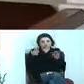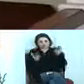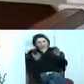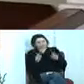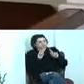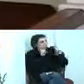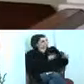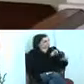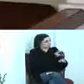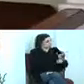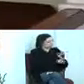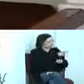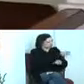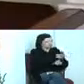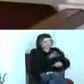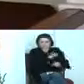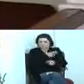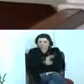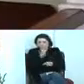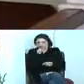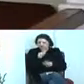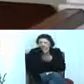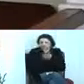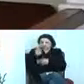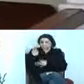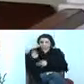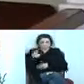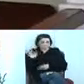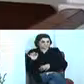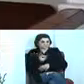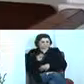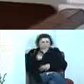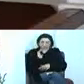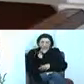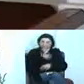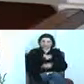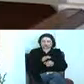there. This choir don't do like I like. God support me.